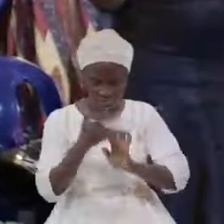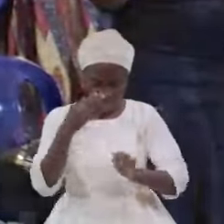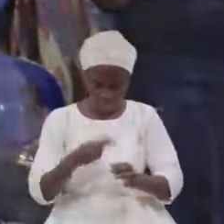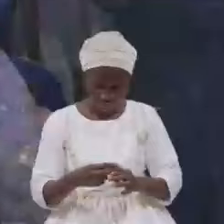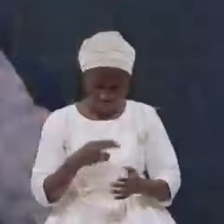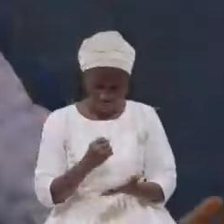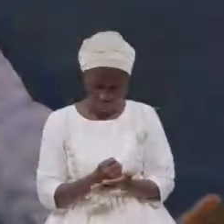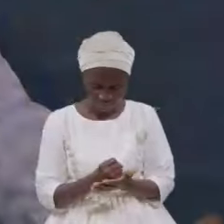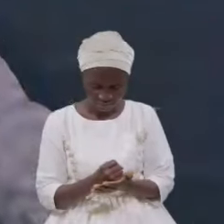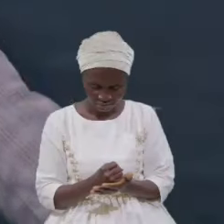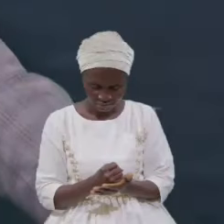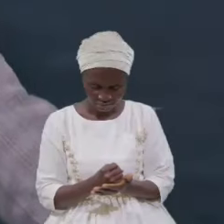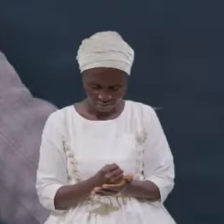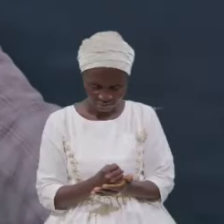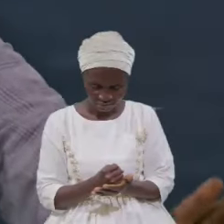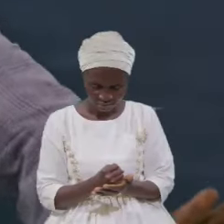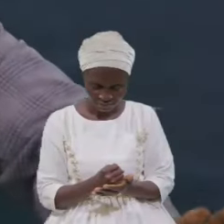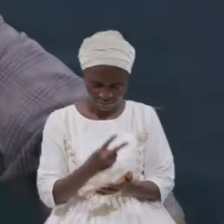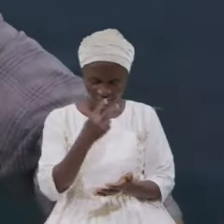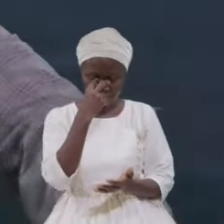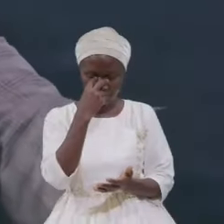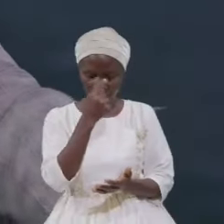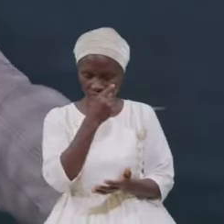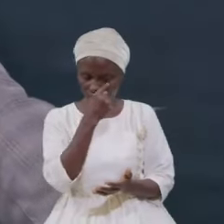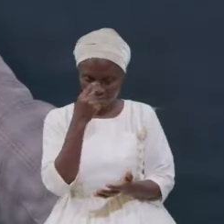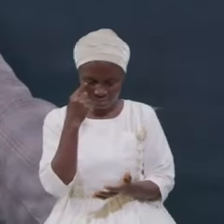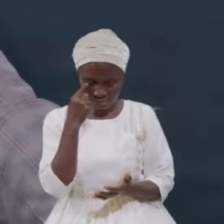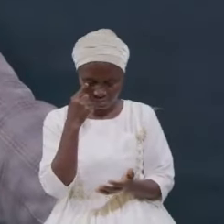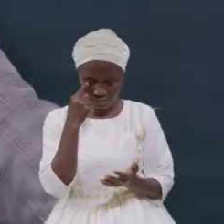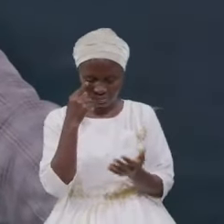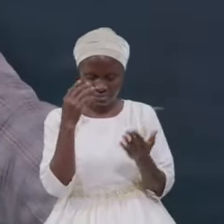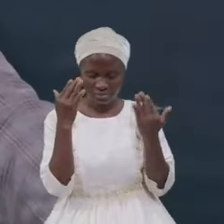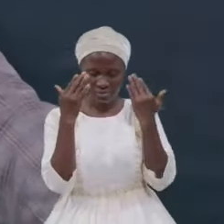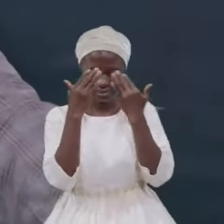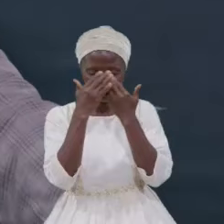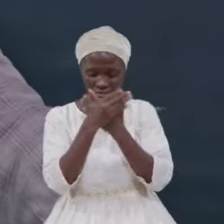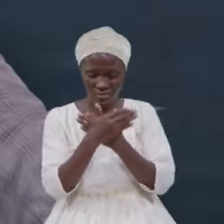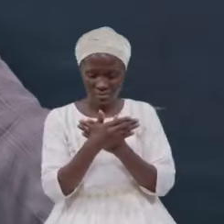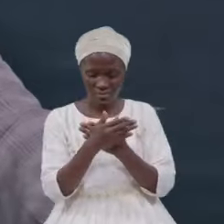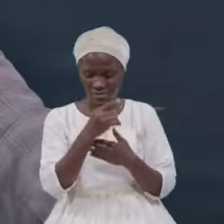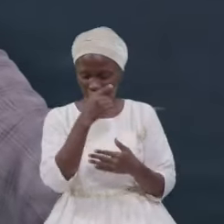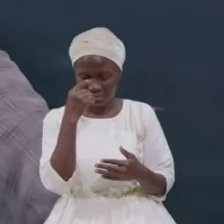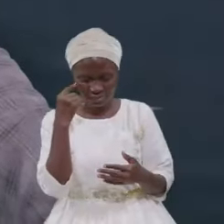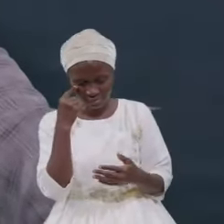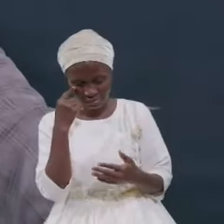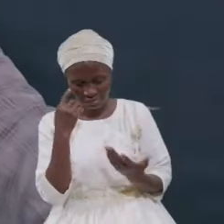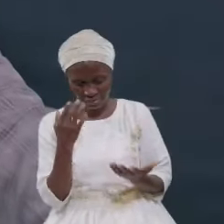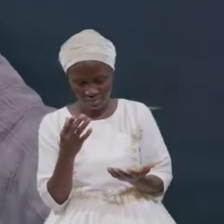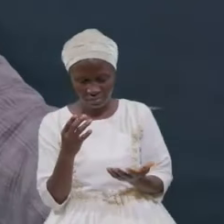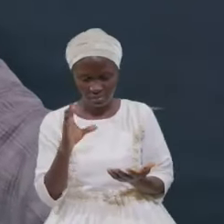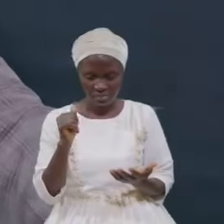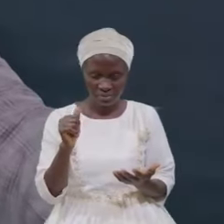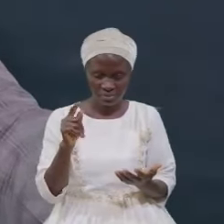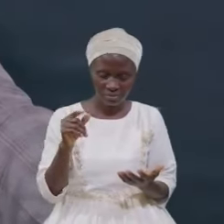Blind eyes, dim eyes, glaucoma, cataract, blood in the